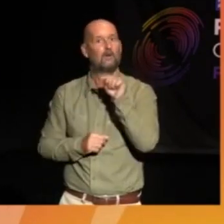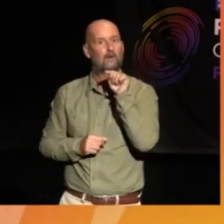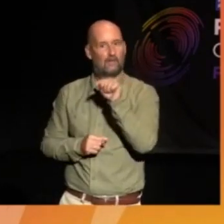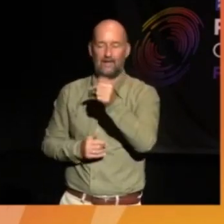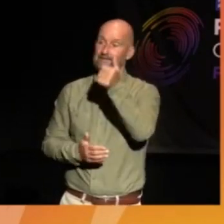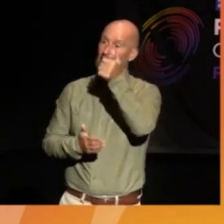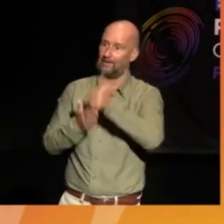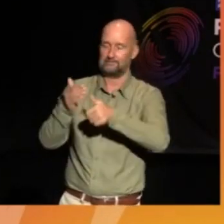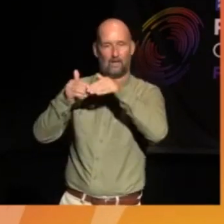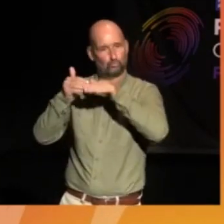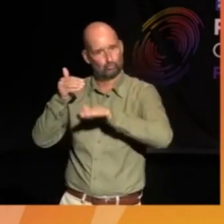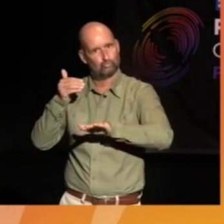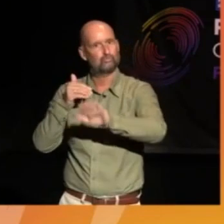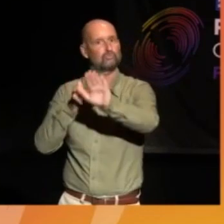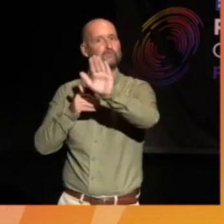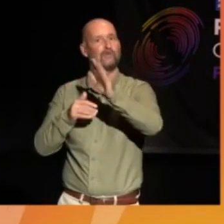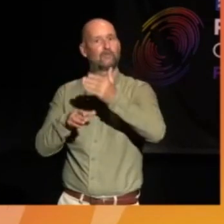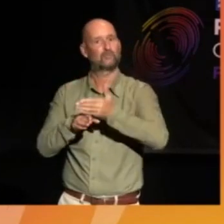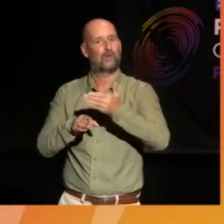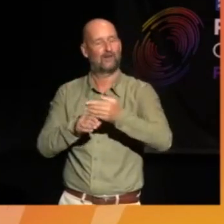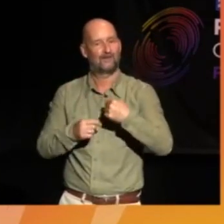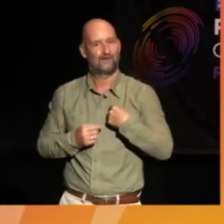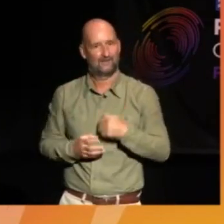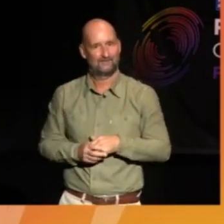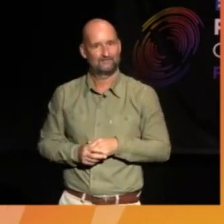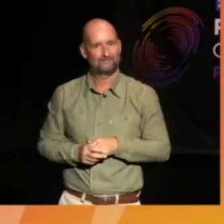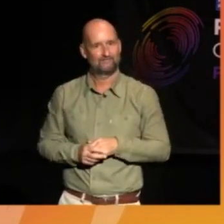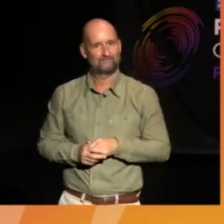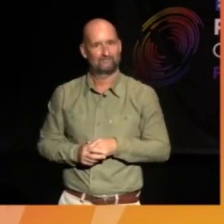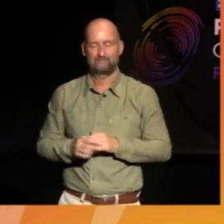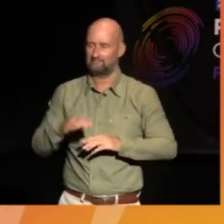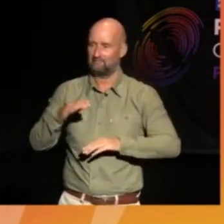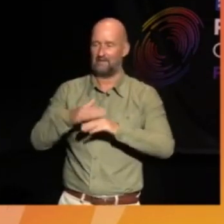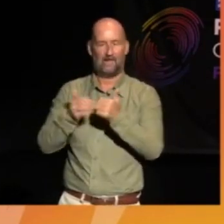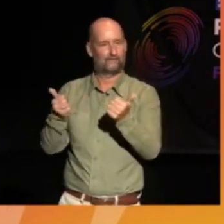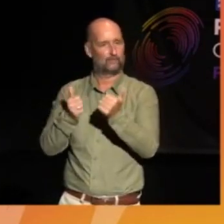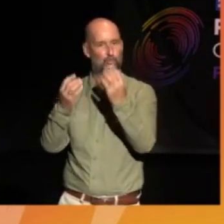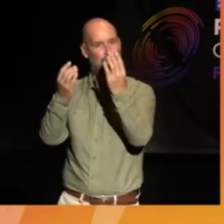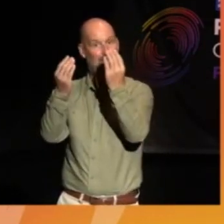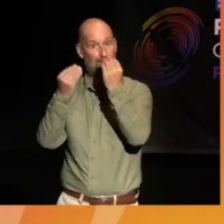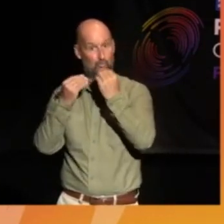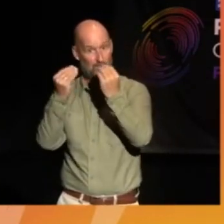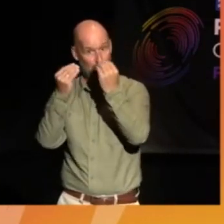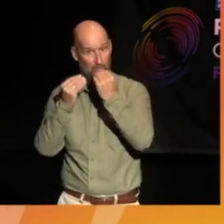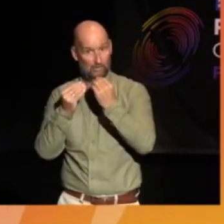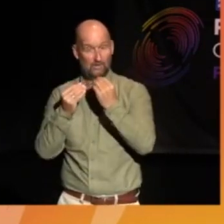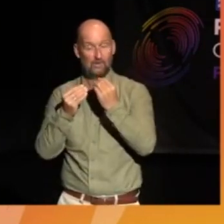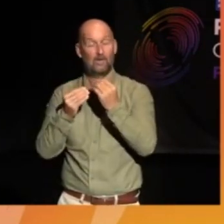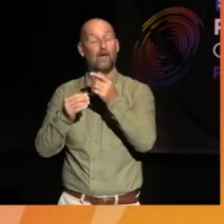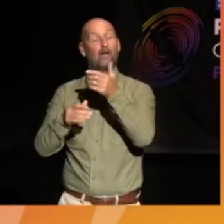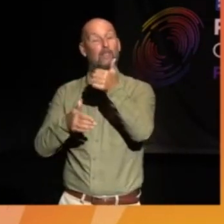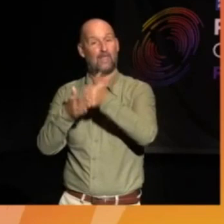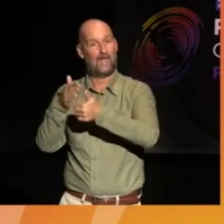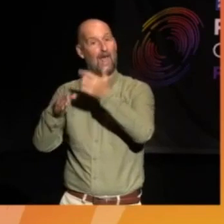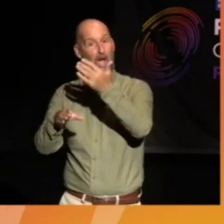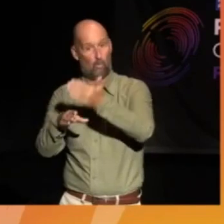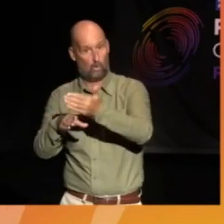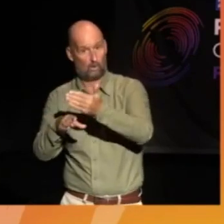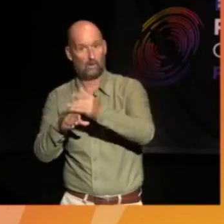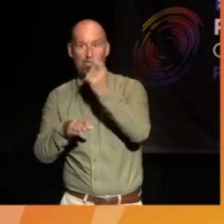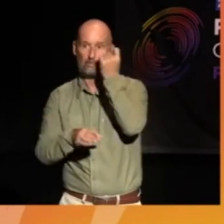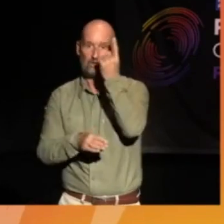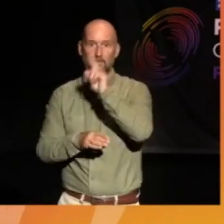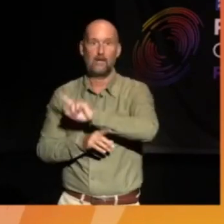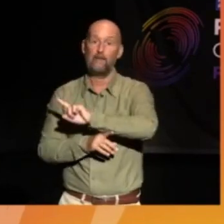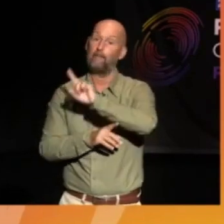began. And after completing my education, I work, and then I decided to come back